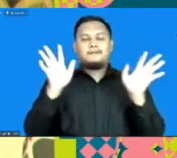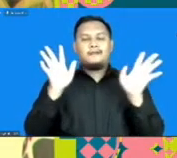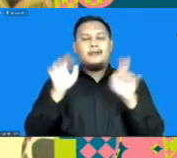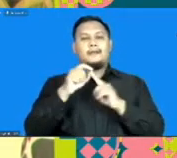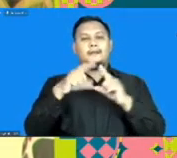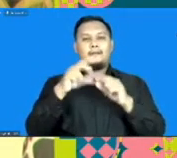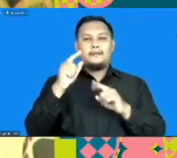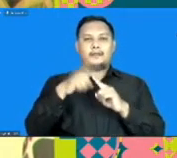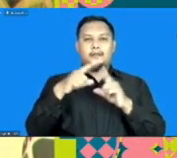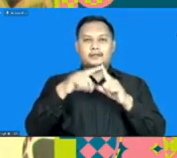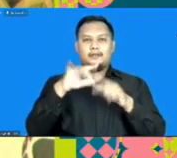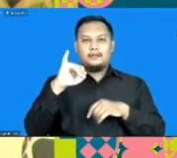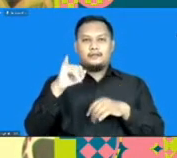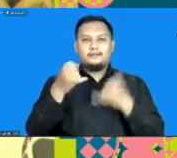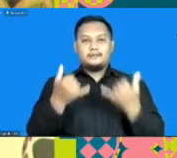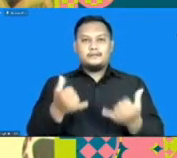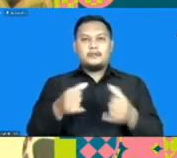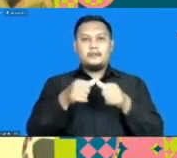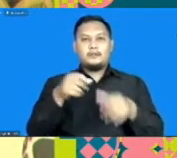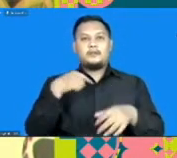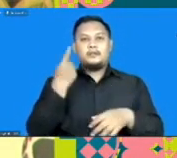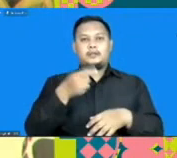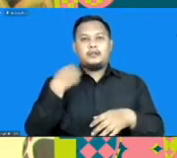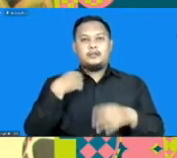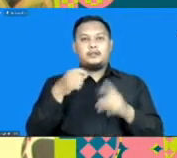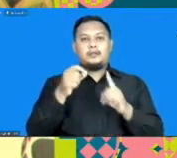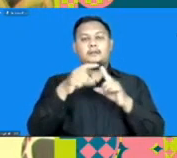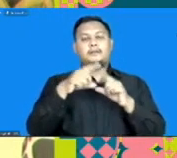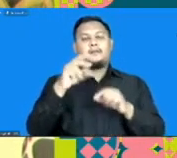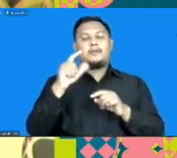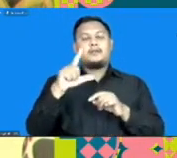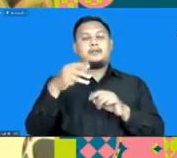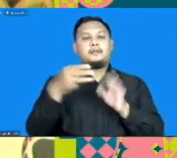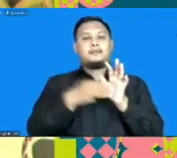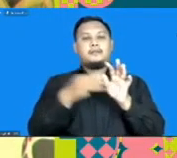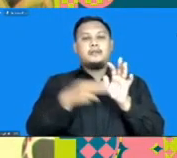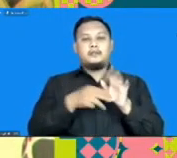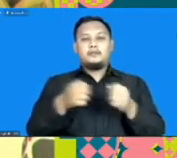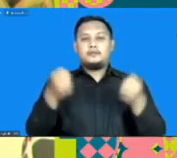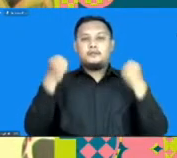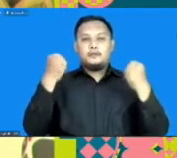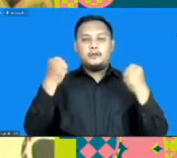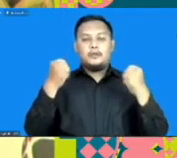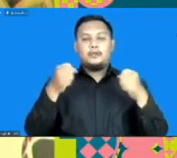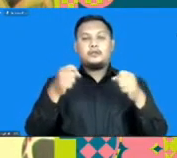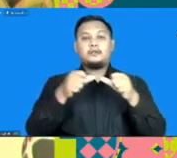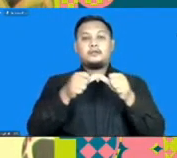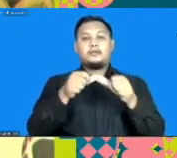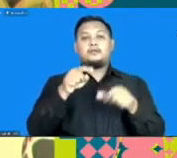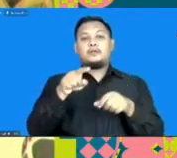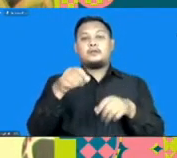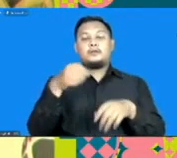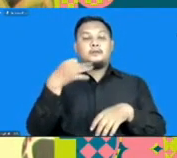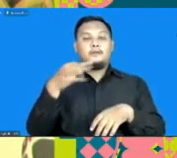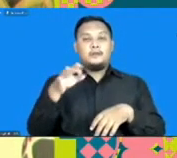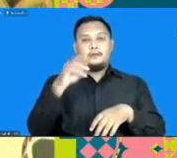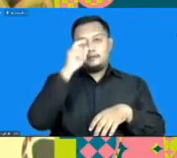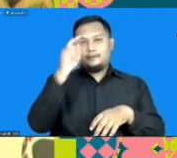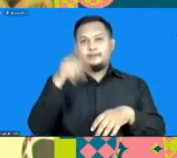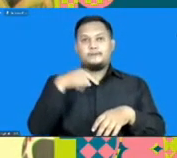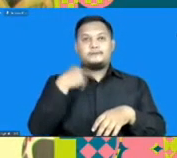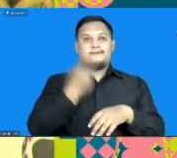parliament. And it's a new thing also. How do we make decision as a country? How do we